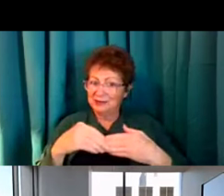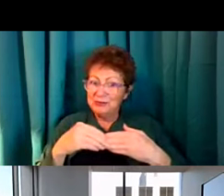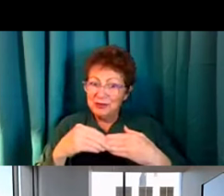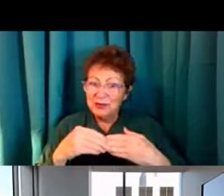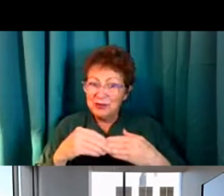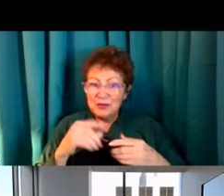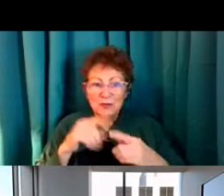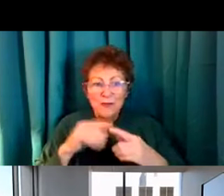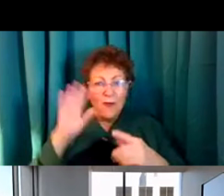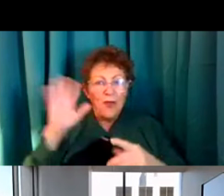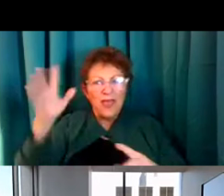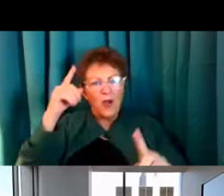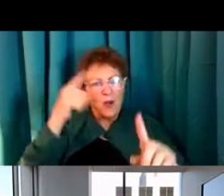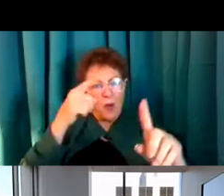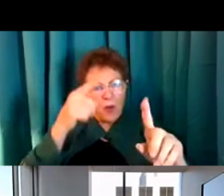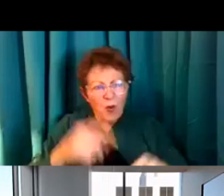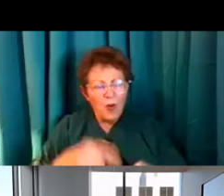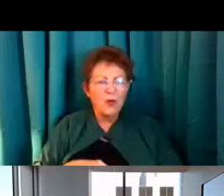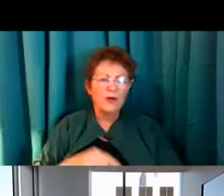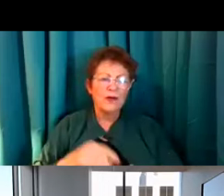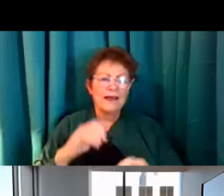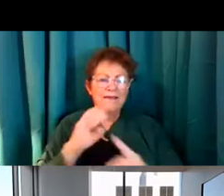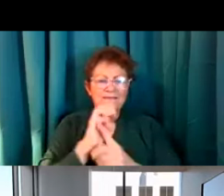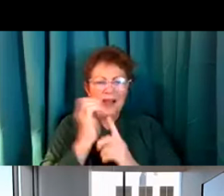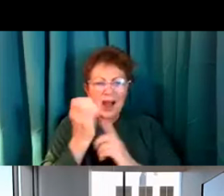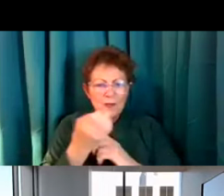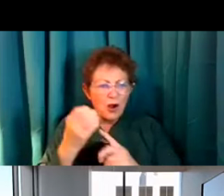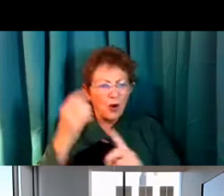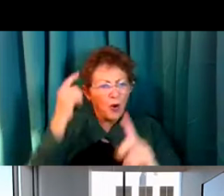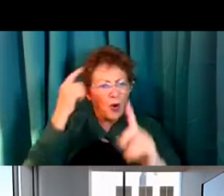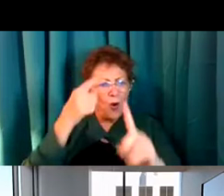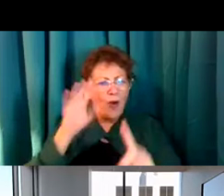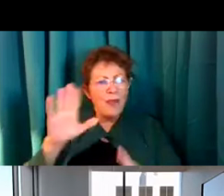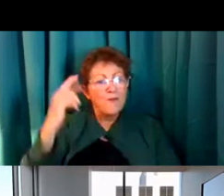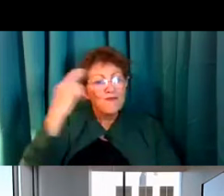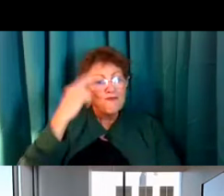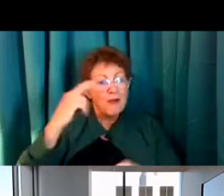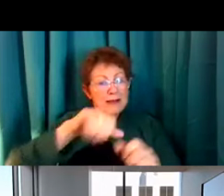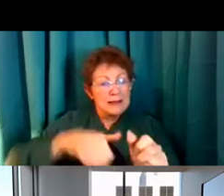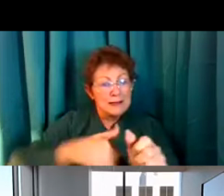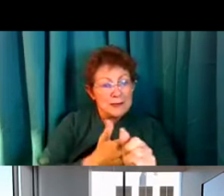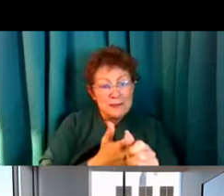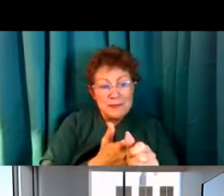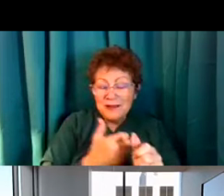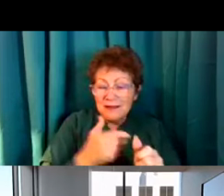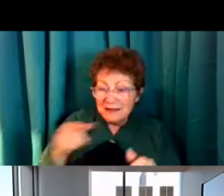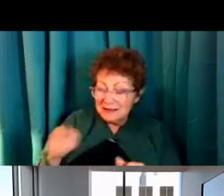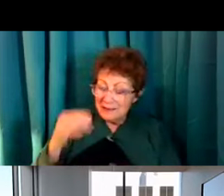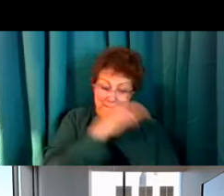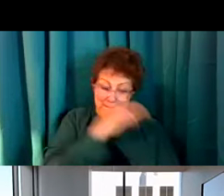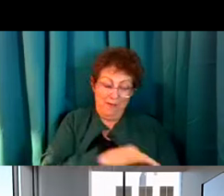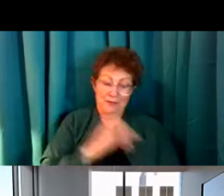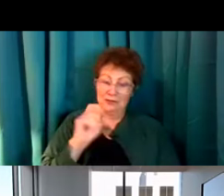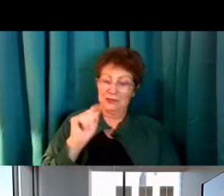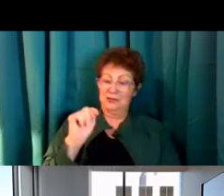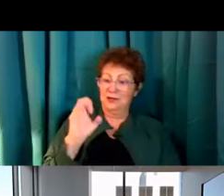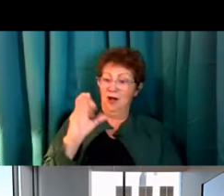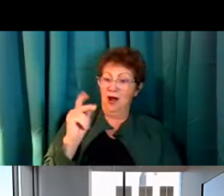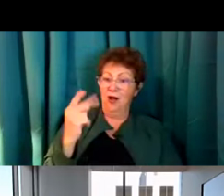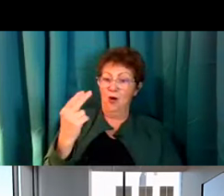mission goals, social environmental goals, the rationale all has to be, does this benefit stockholders in the